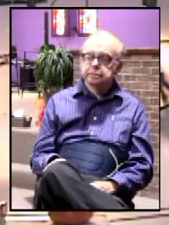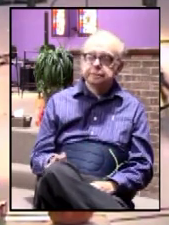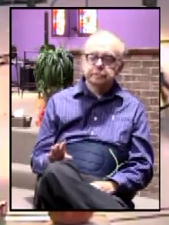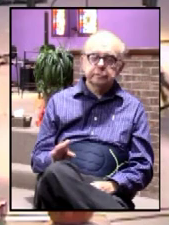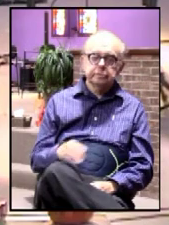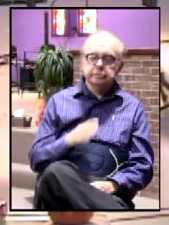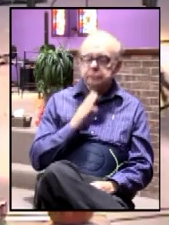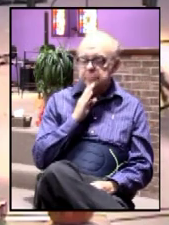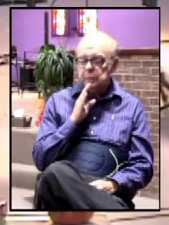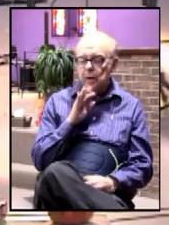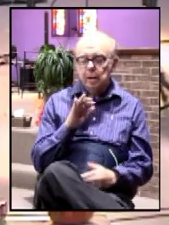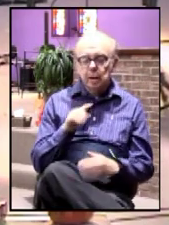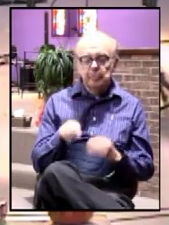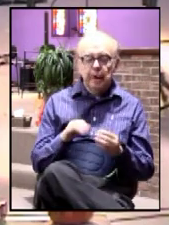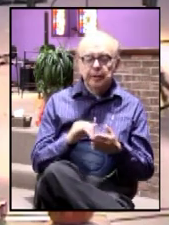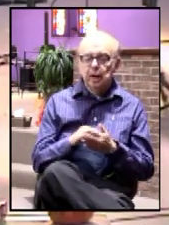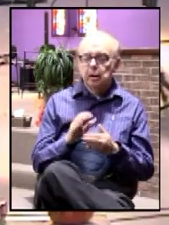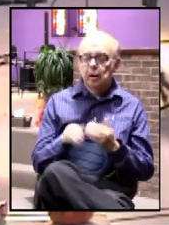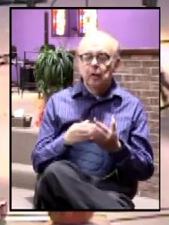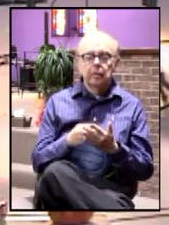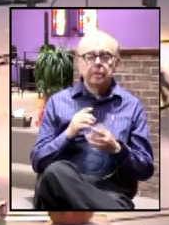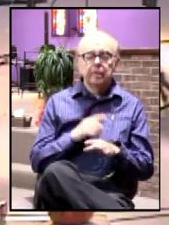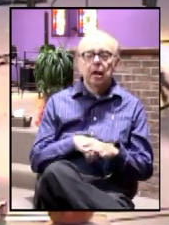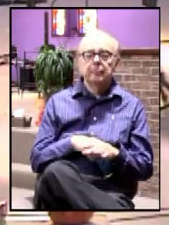and we talk about it all of the time.